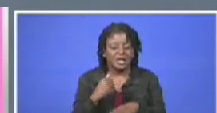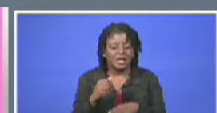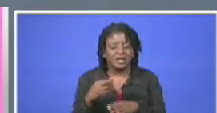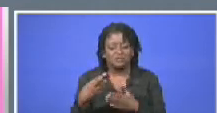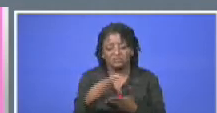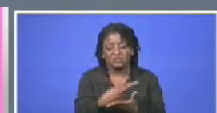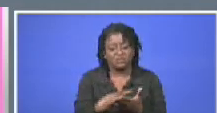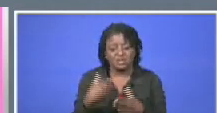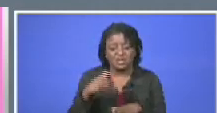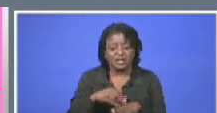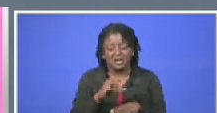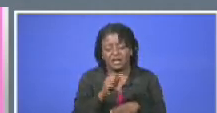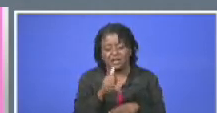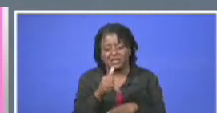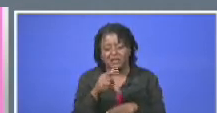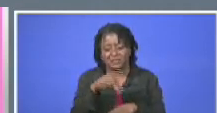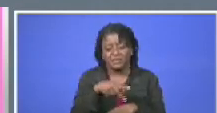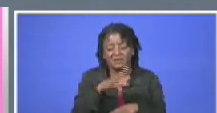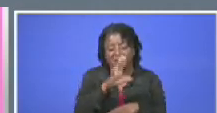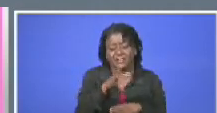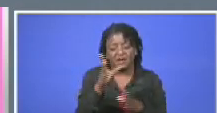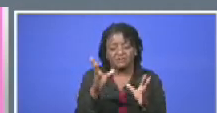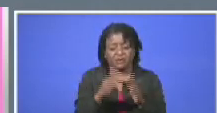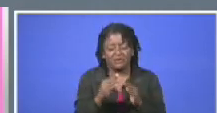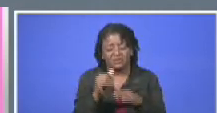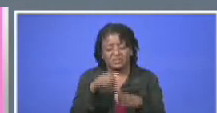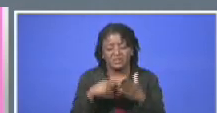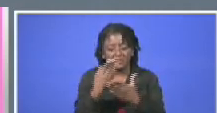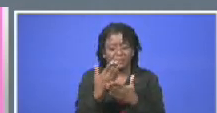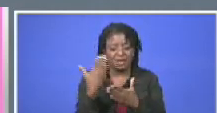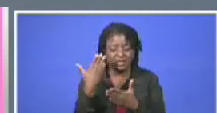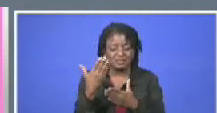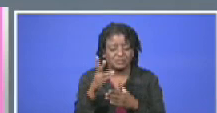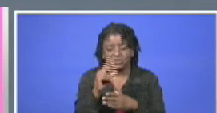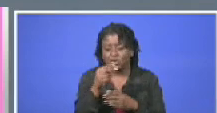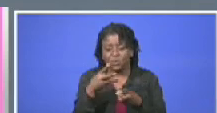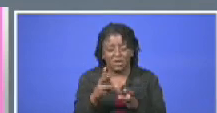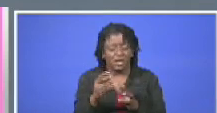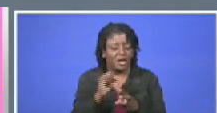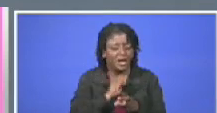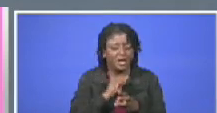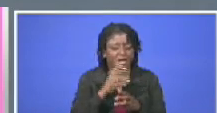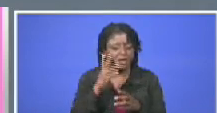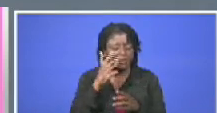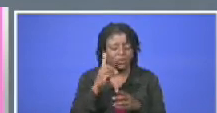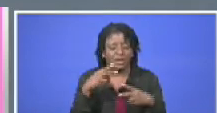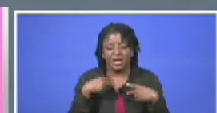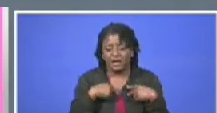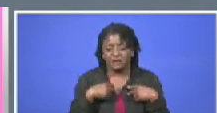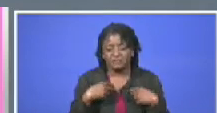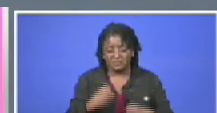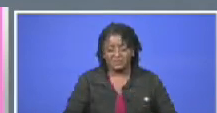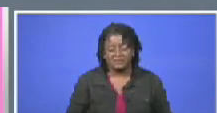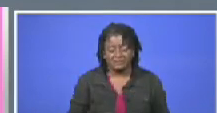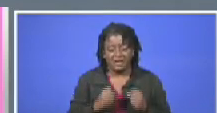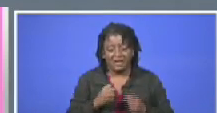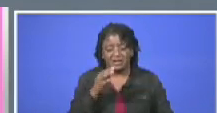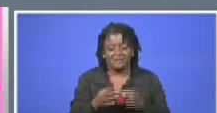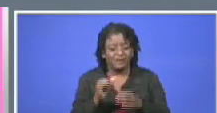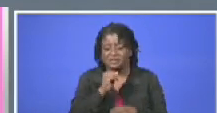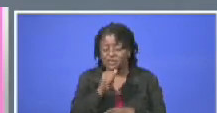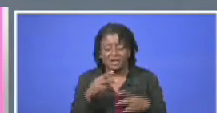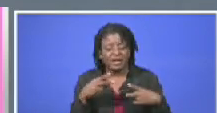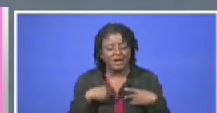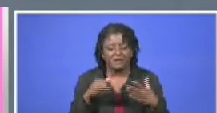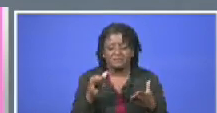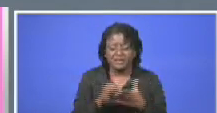P5 conferences in the past. There's no way I would have made it and survived, just being transparent, had I not had that